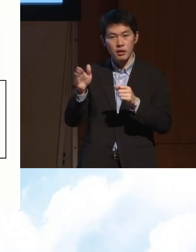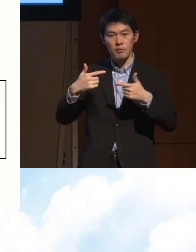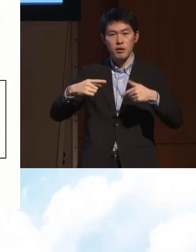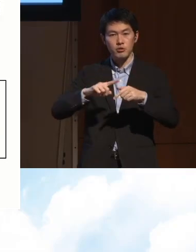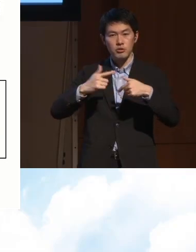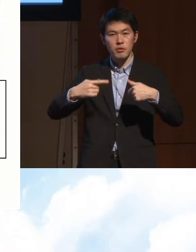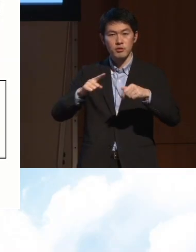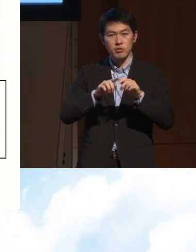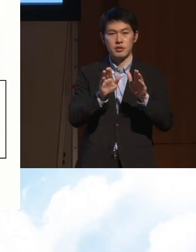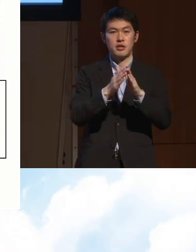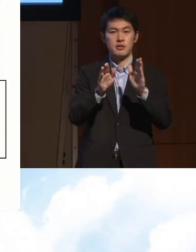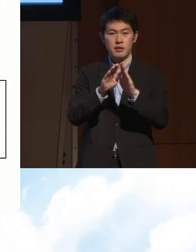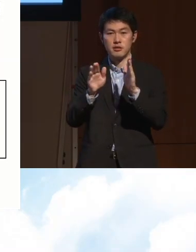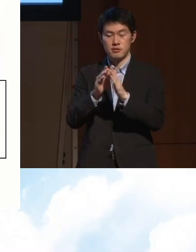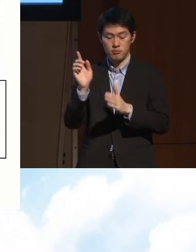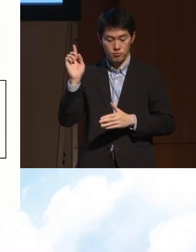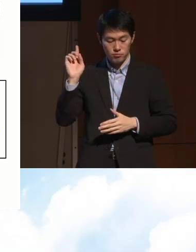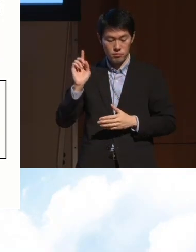for the